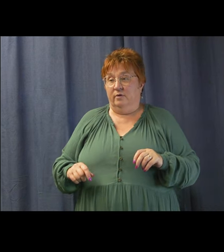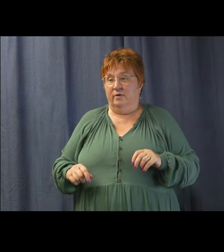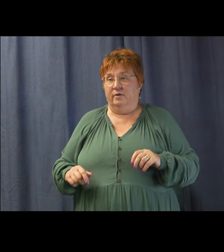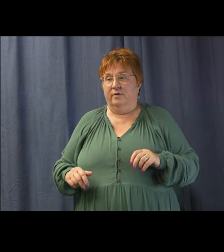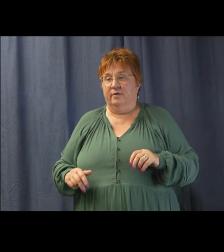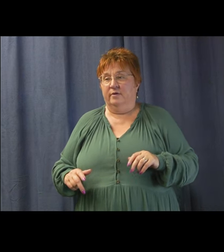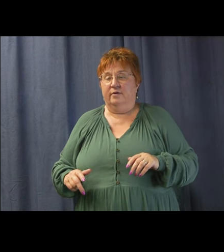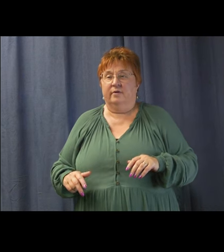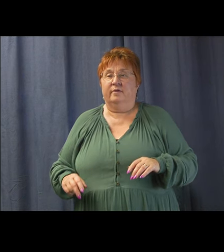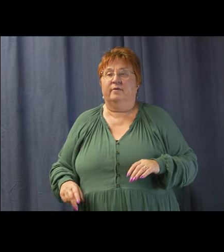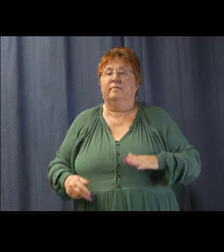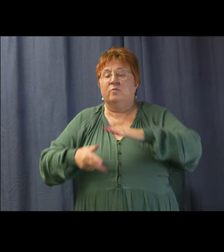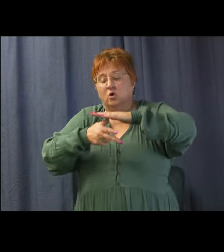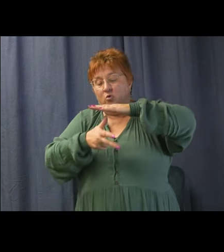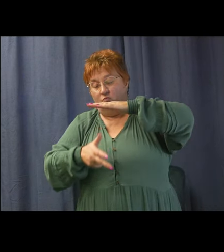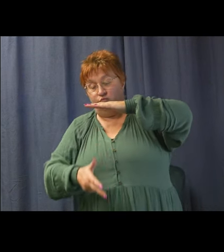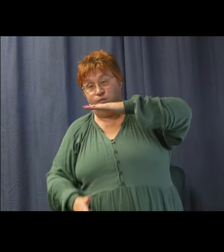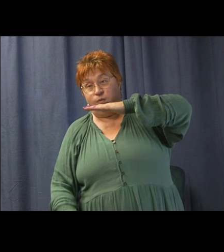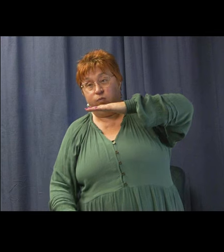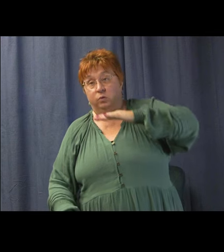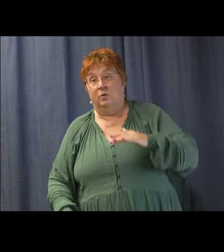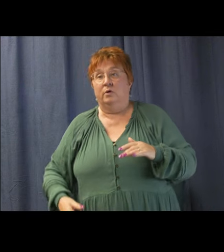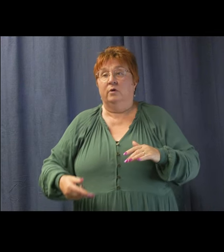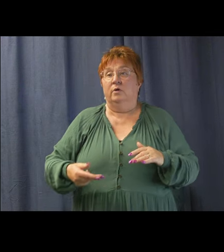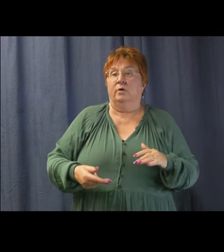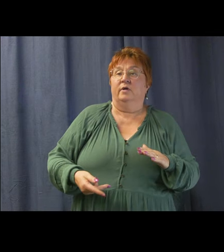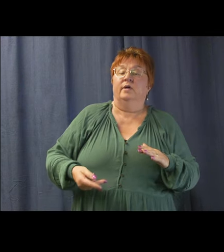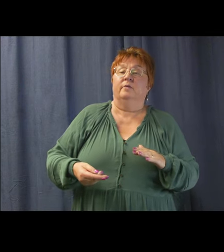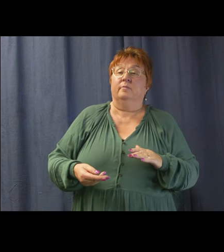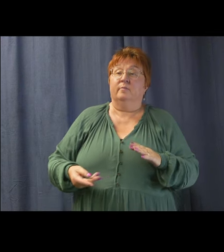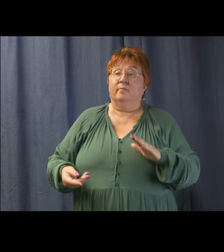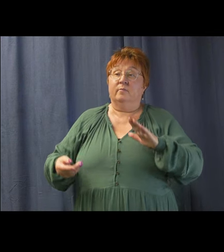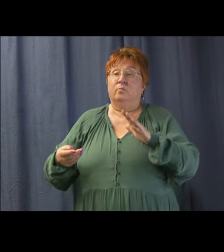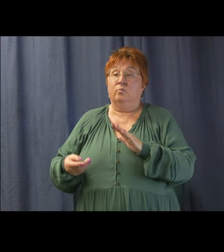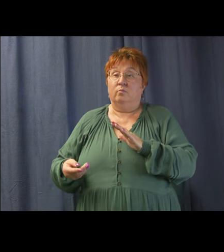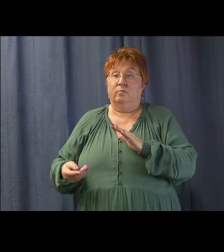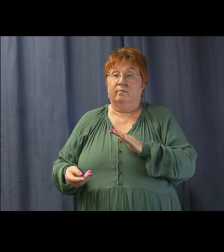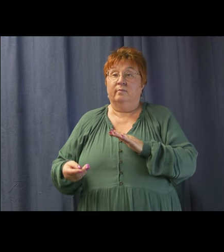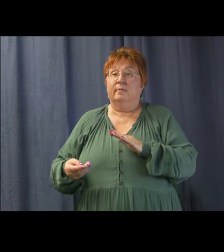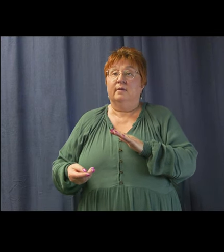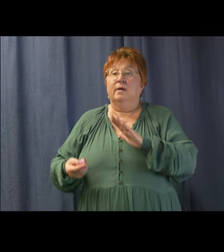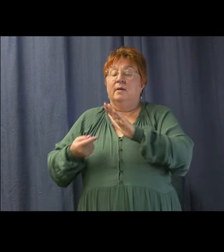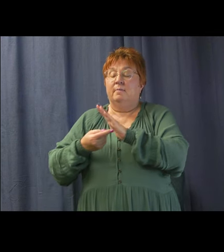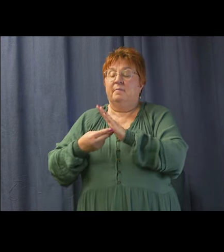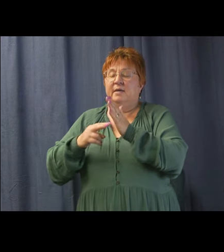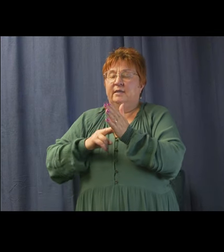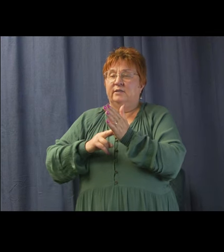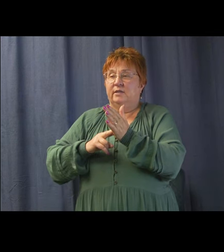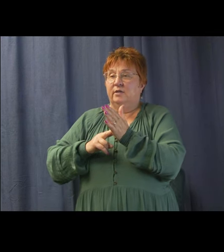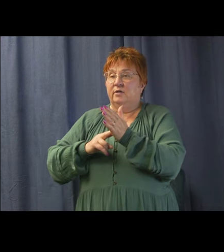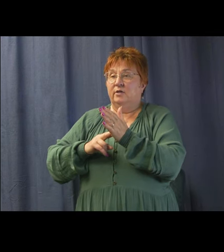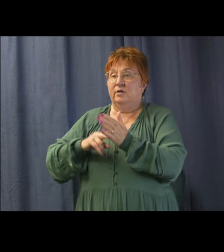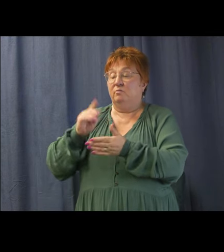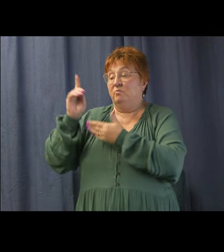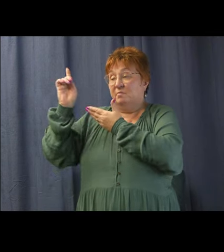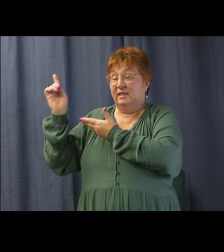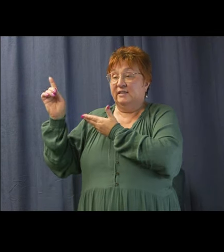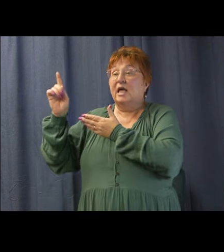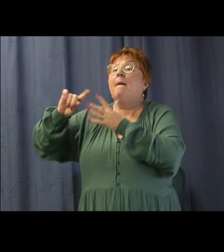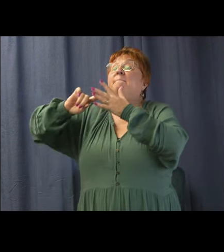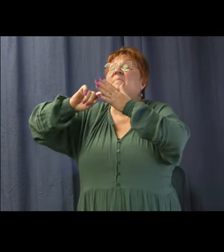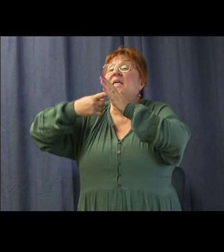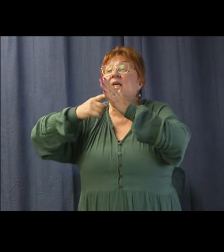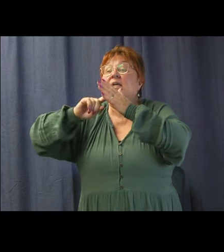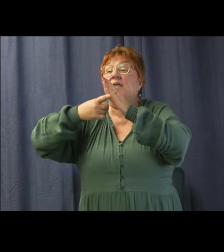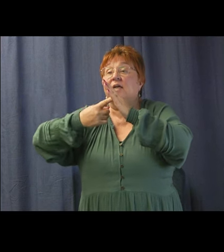the beginning. This is the word Reshit, which means beginning. And the Beit, we